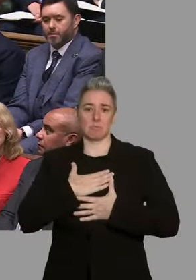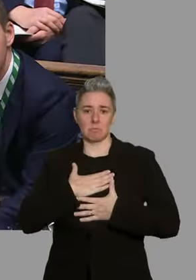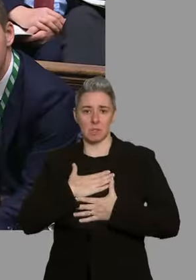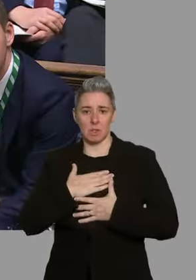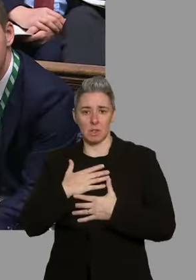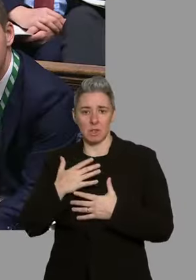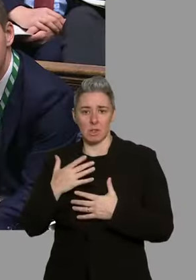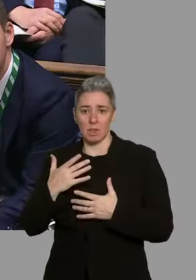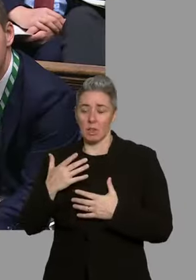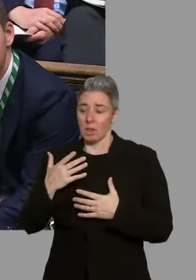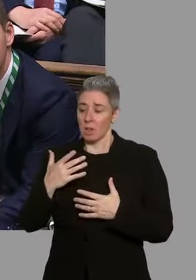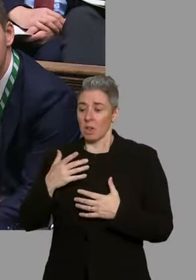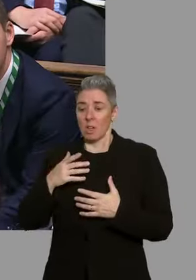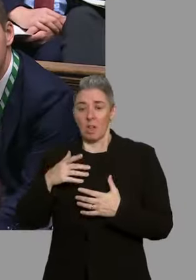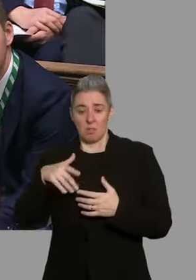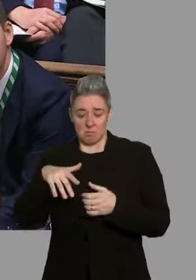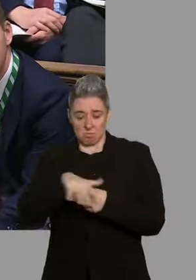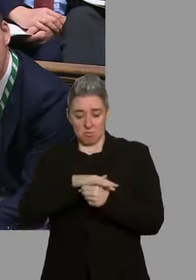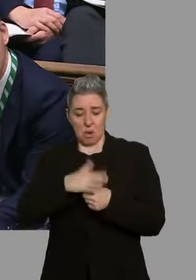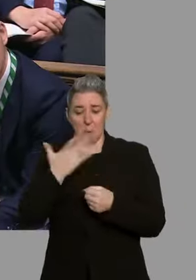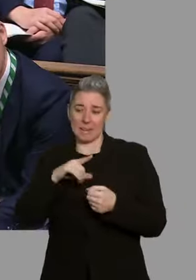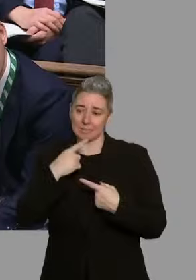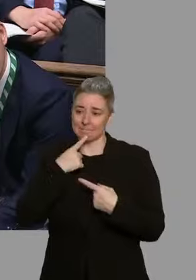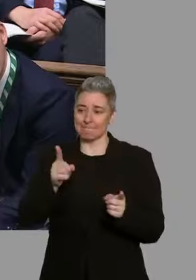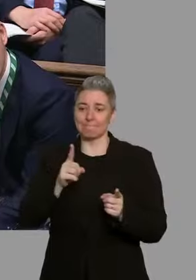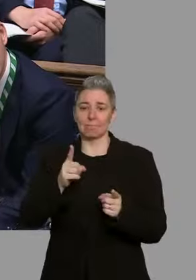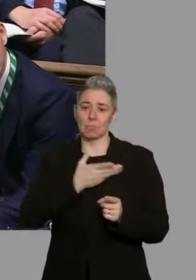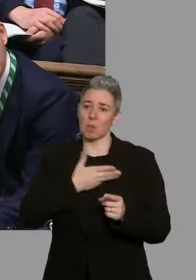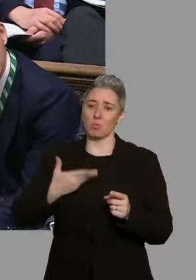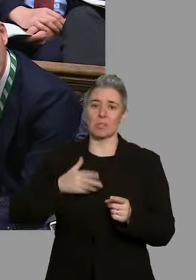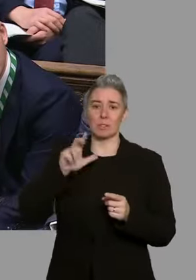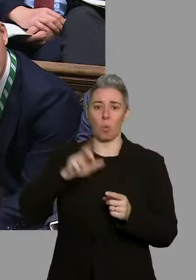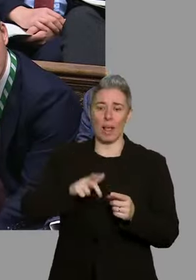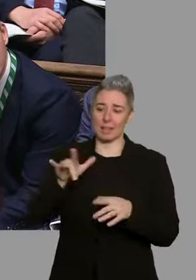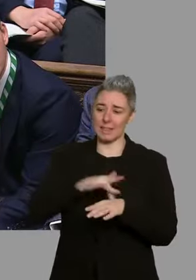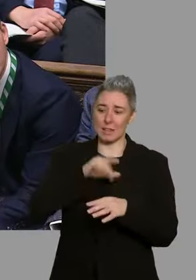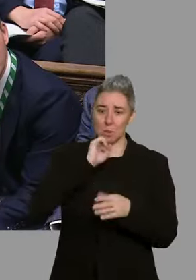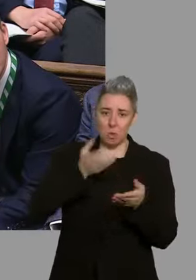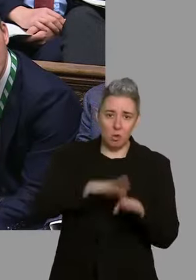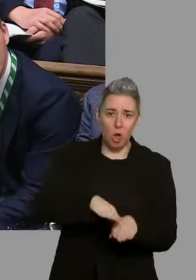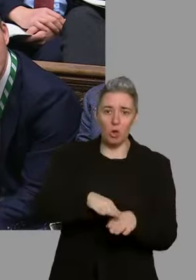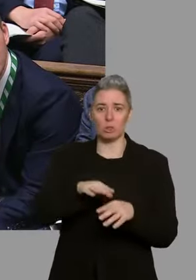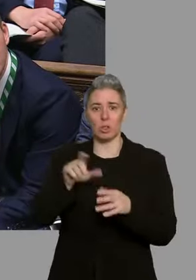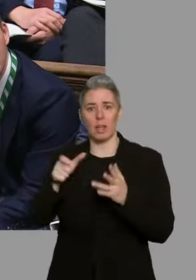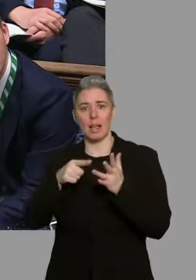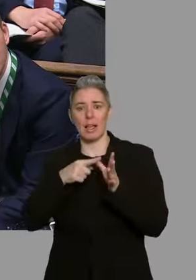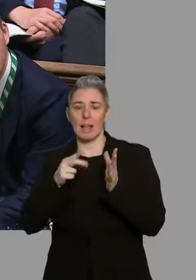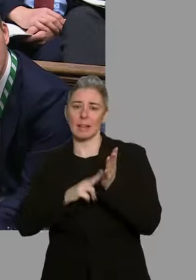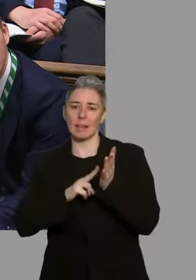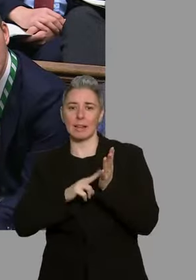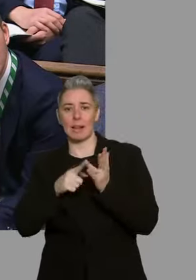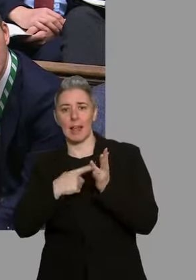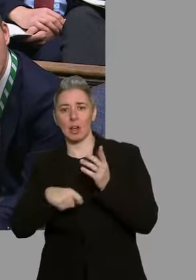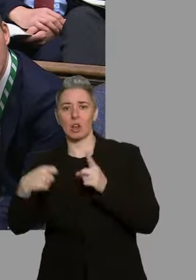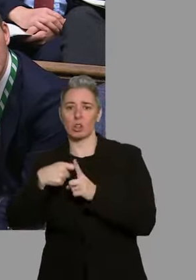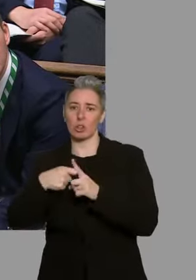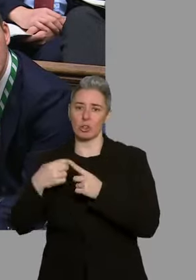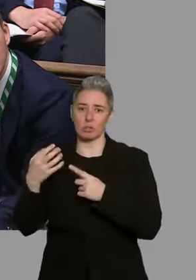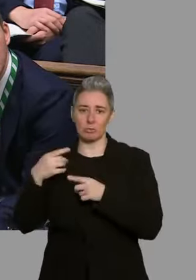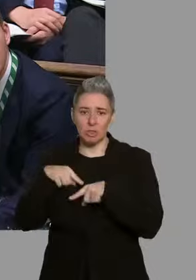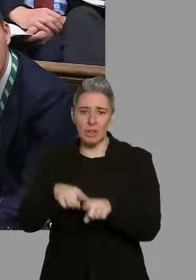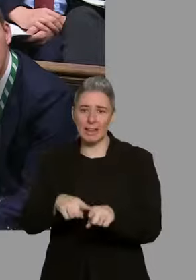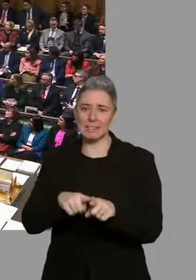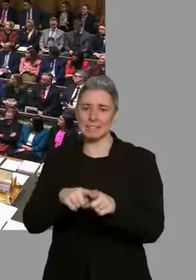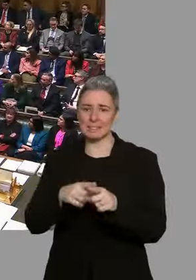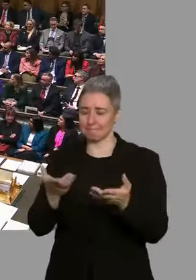Theatre. Can the Prime Minister ask the Culture Minister to please, and his officials to please meet with me to see what can be done to save our museum